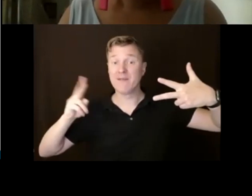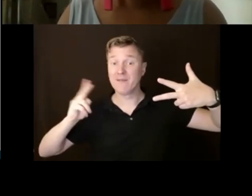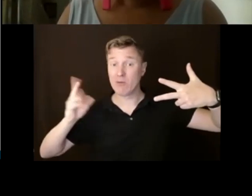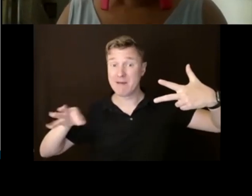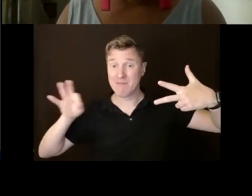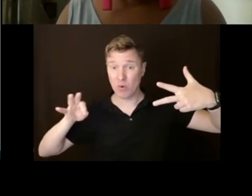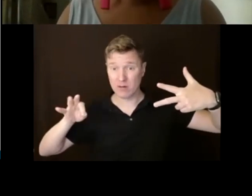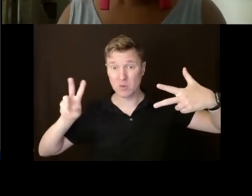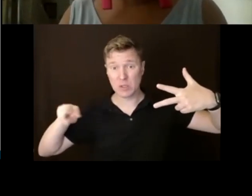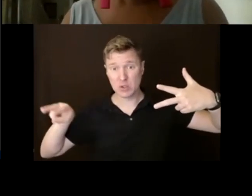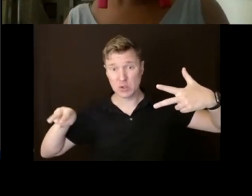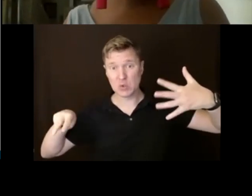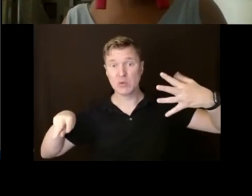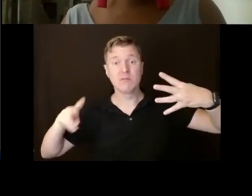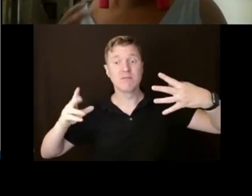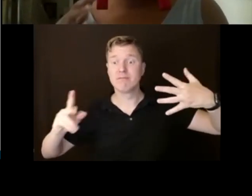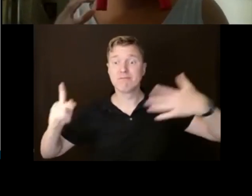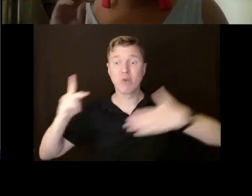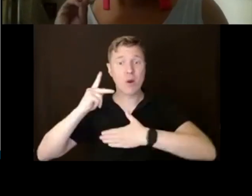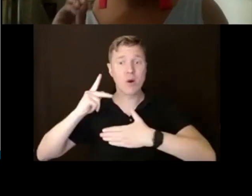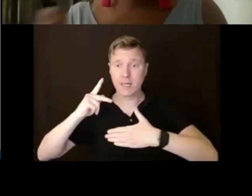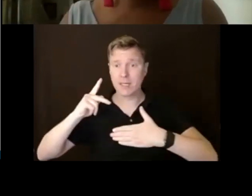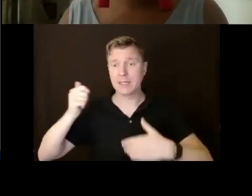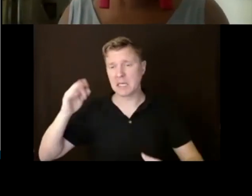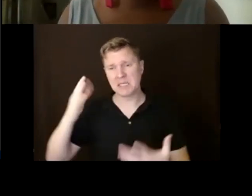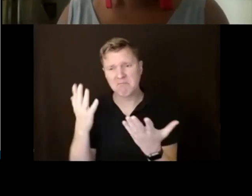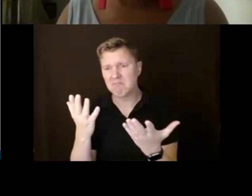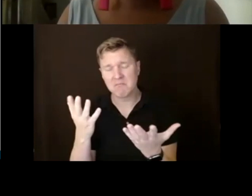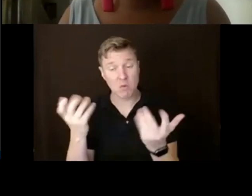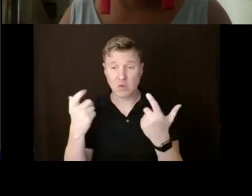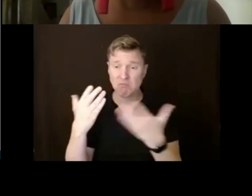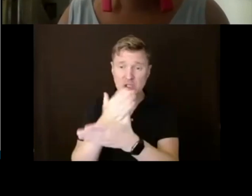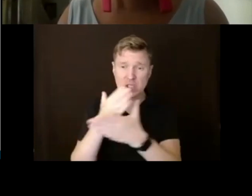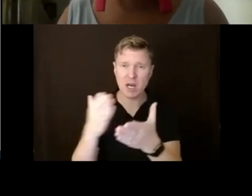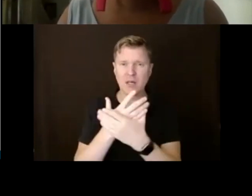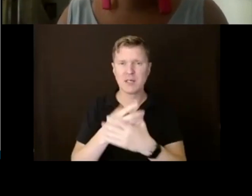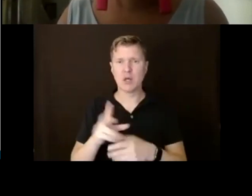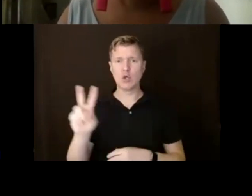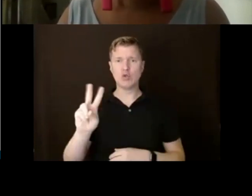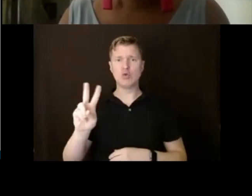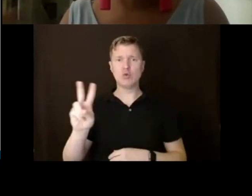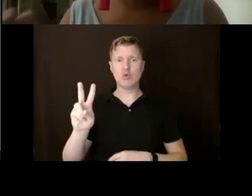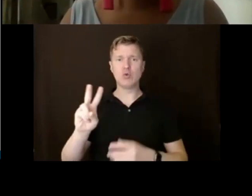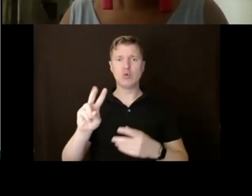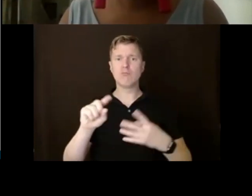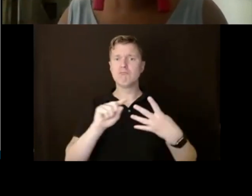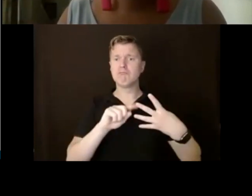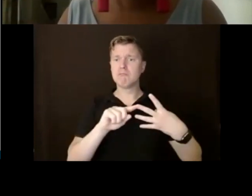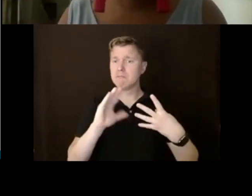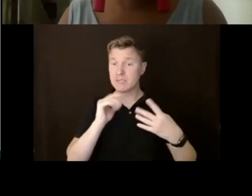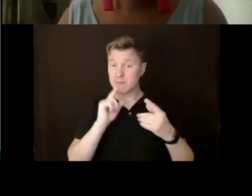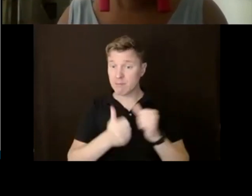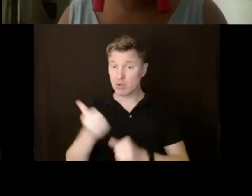19. So does anyone want to share on why, since 2 is the majority number, on why